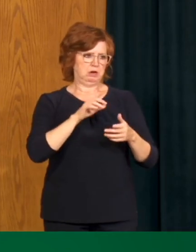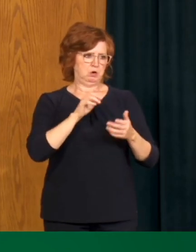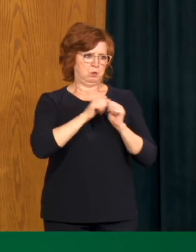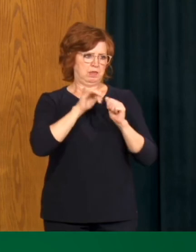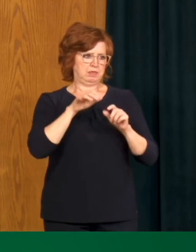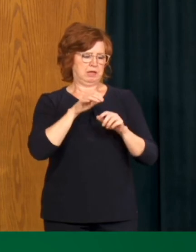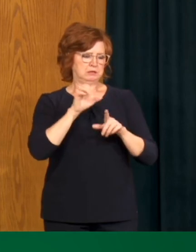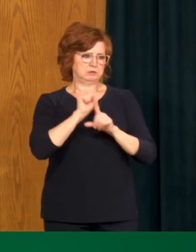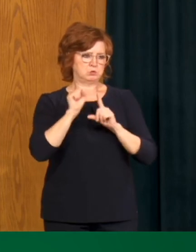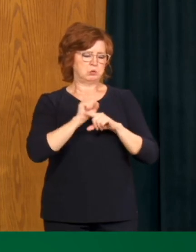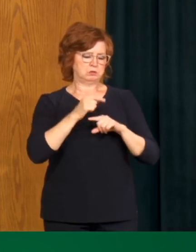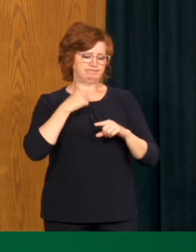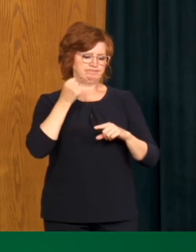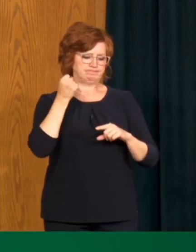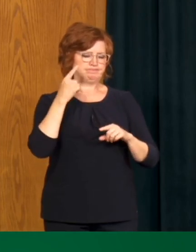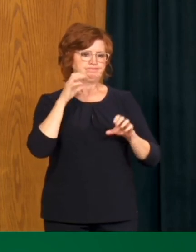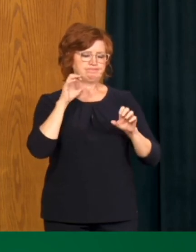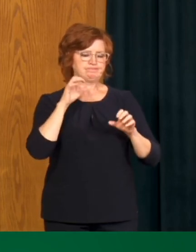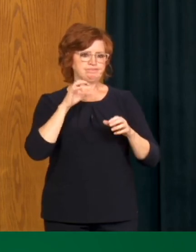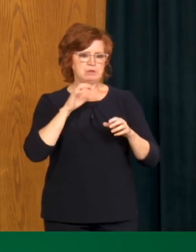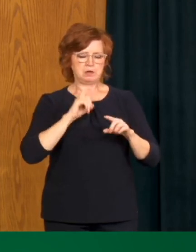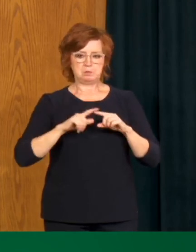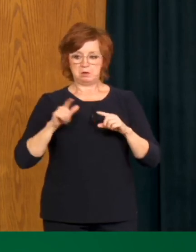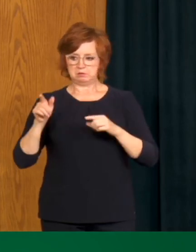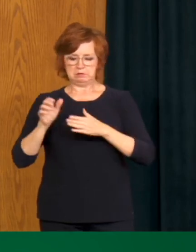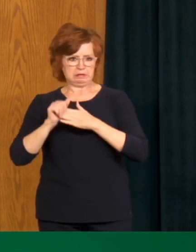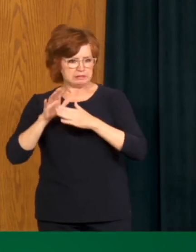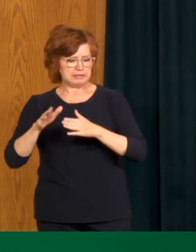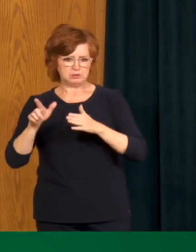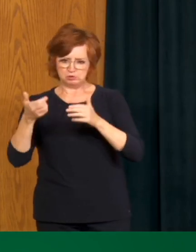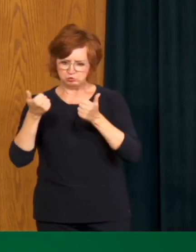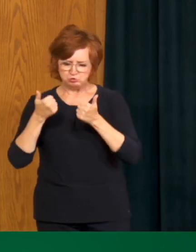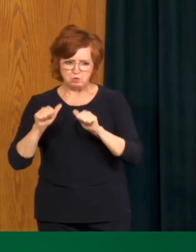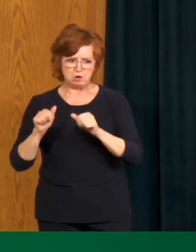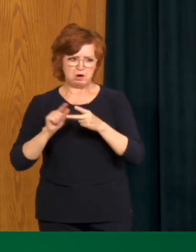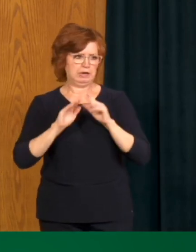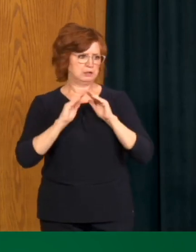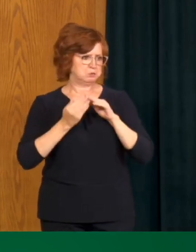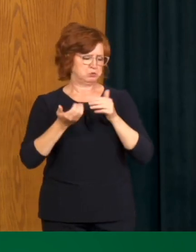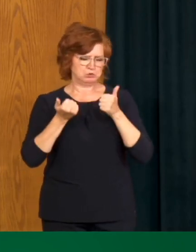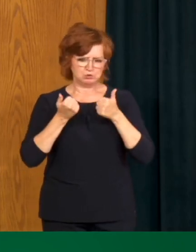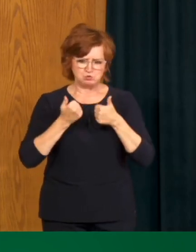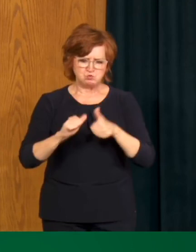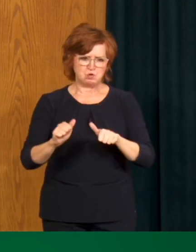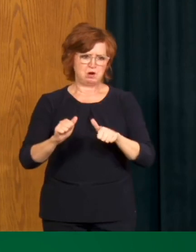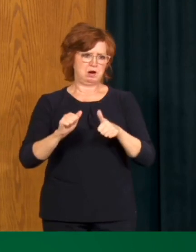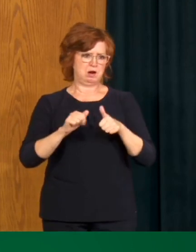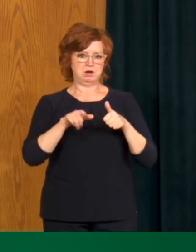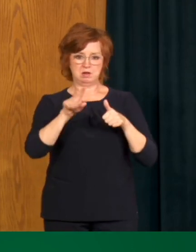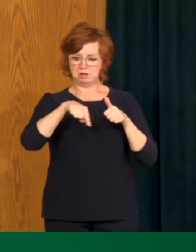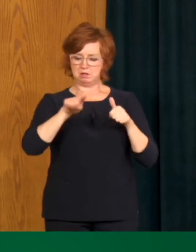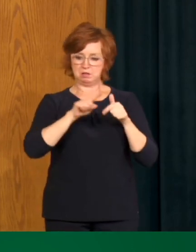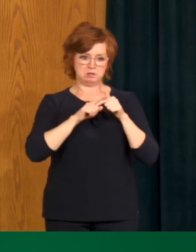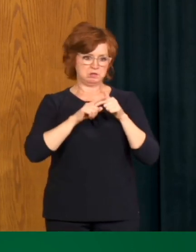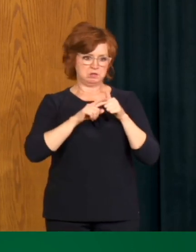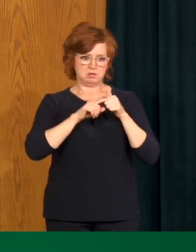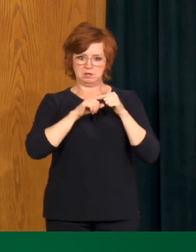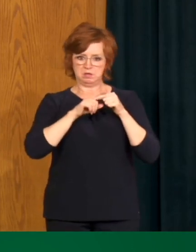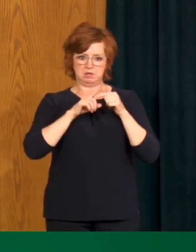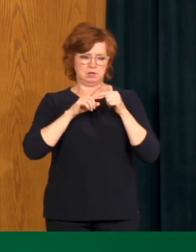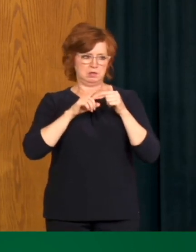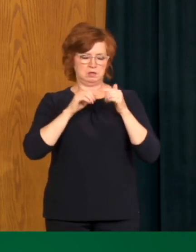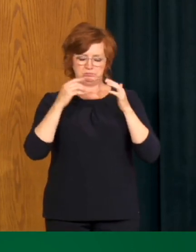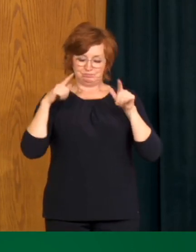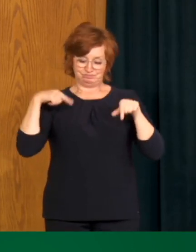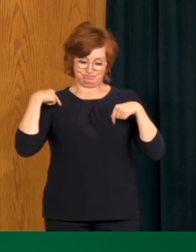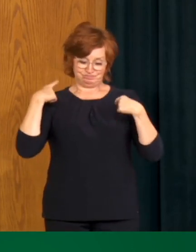the responsibilities that they've taken, what their communities have done. They've done a lot of their own limitations within